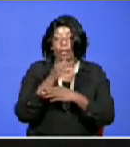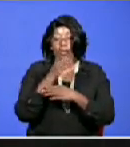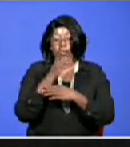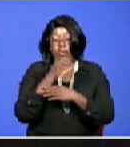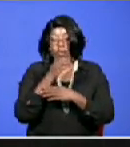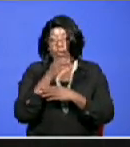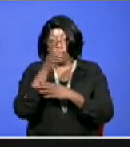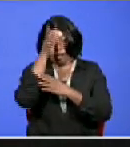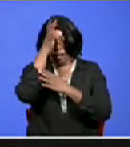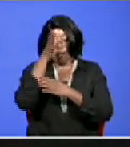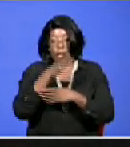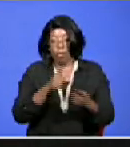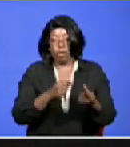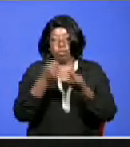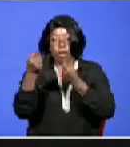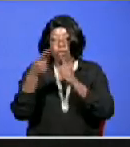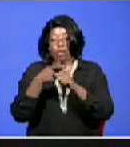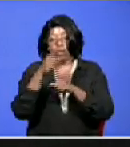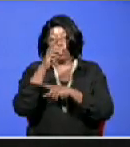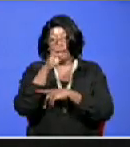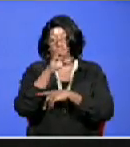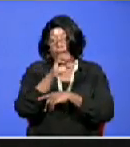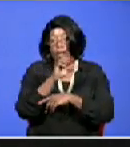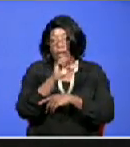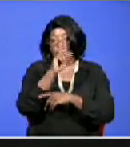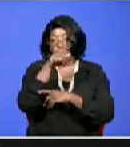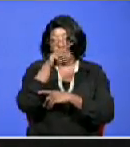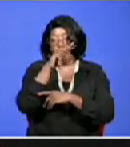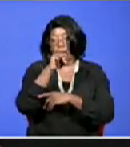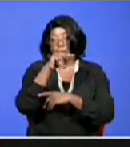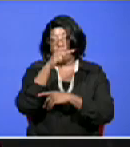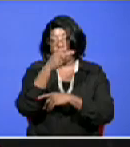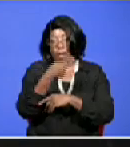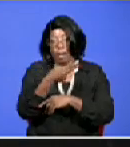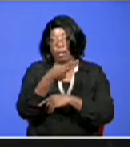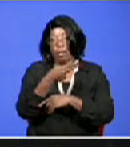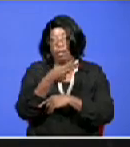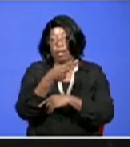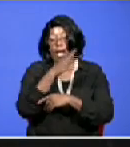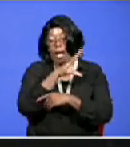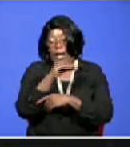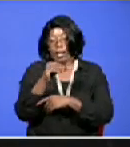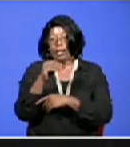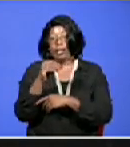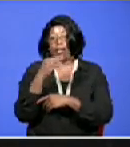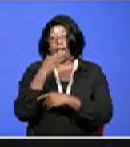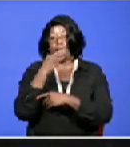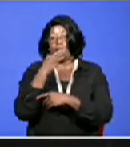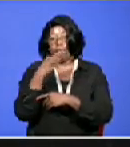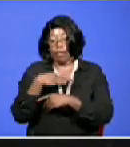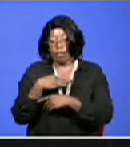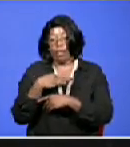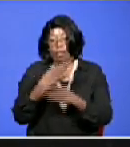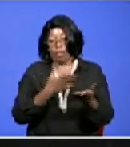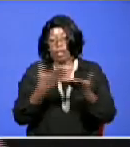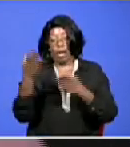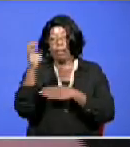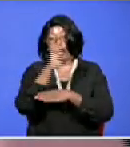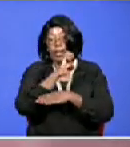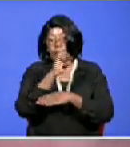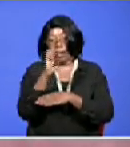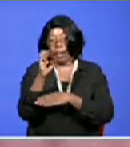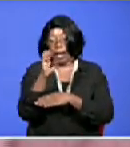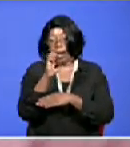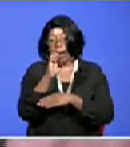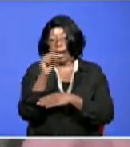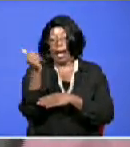were transported to A&E by ambulance. Also, the female victim was transported to A&E by ambulance, and one